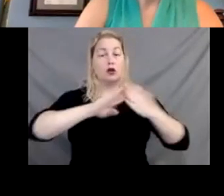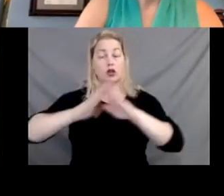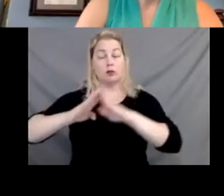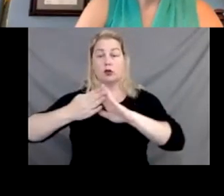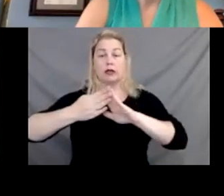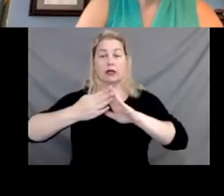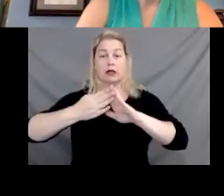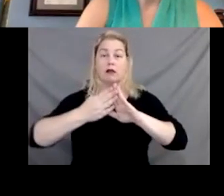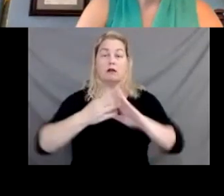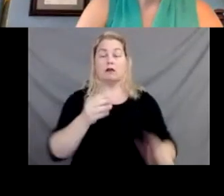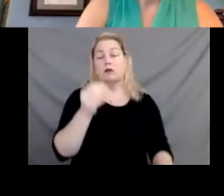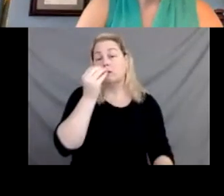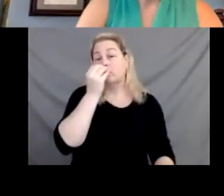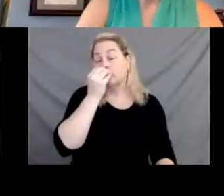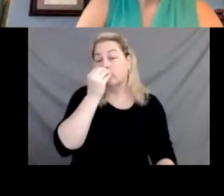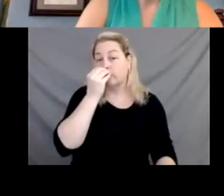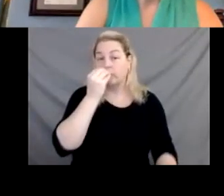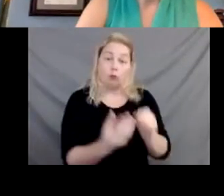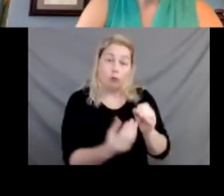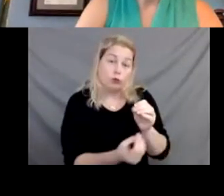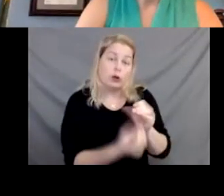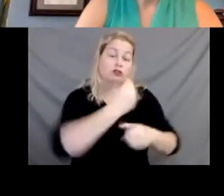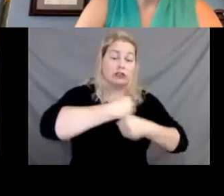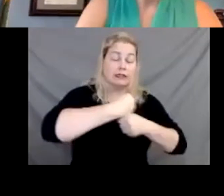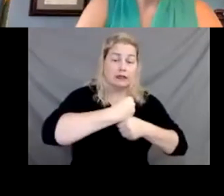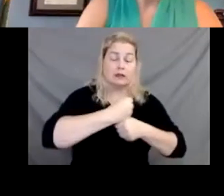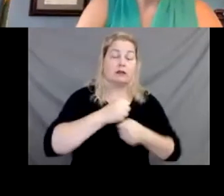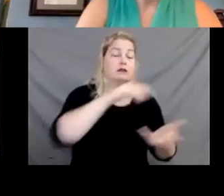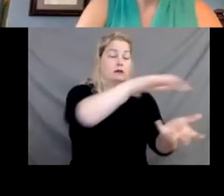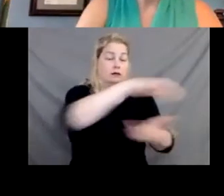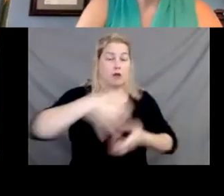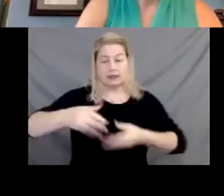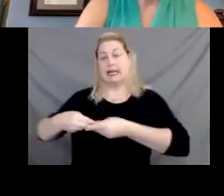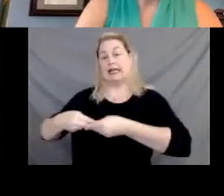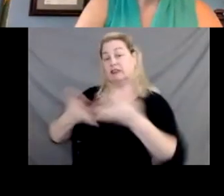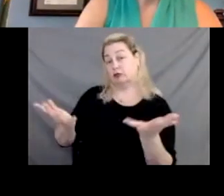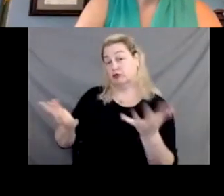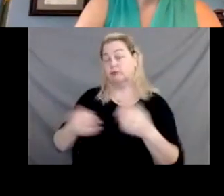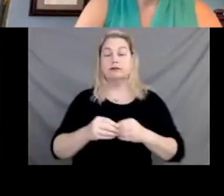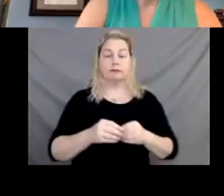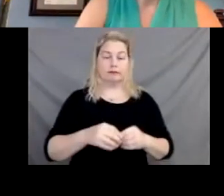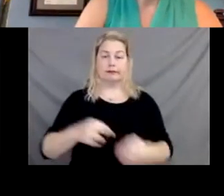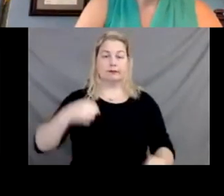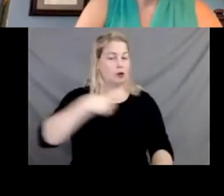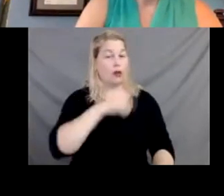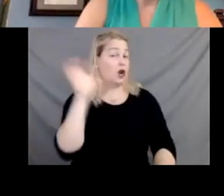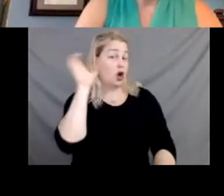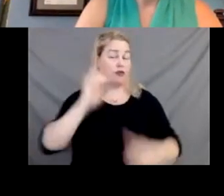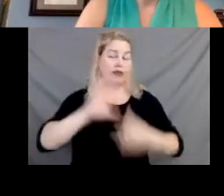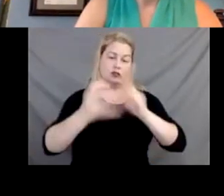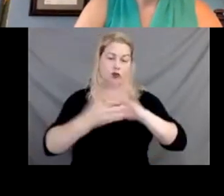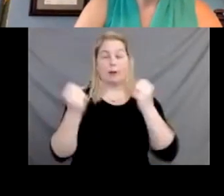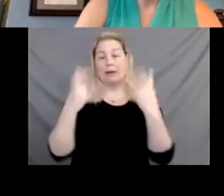food production, processing, and distribution. And so while we heard that testimony, we did